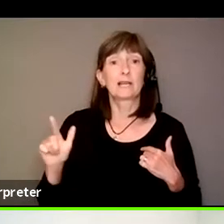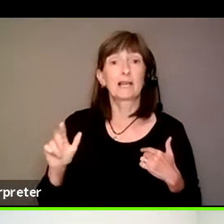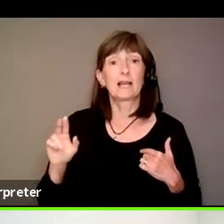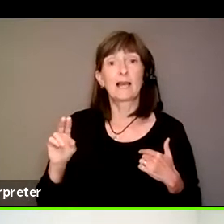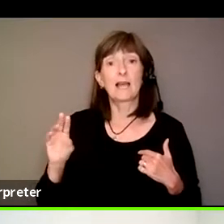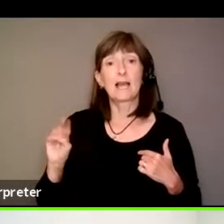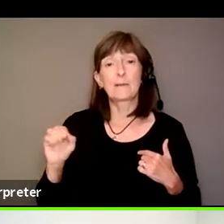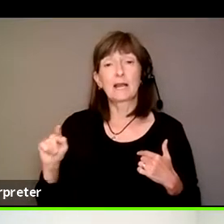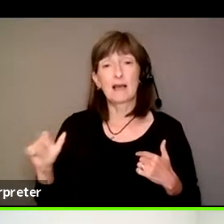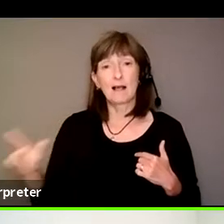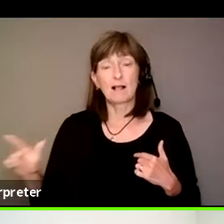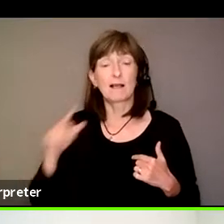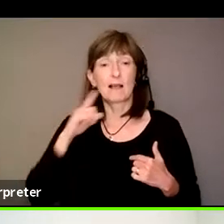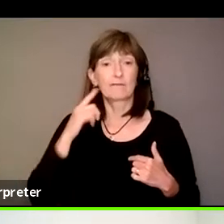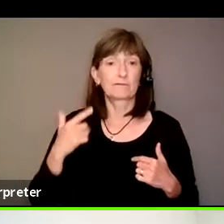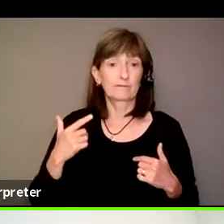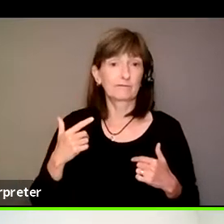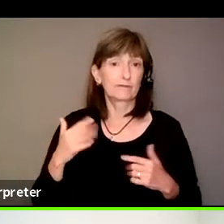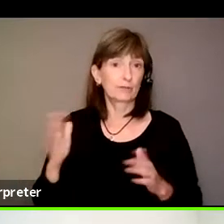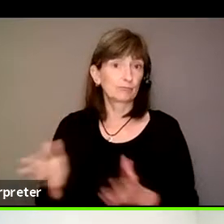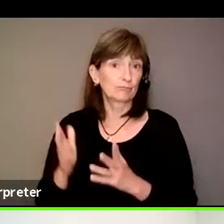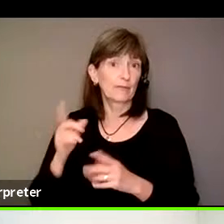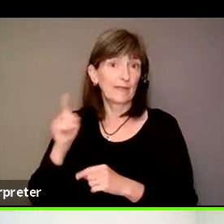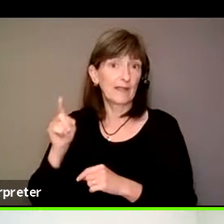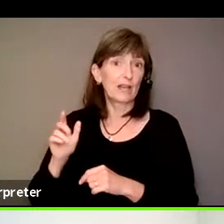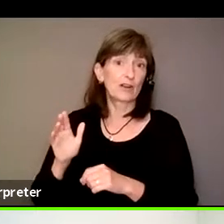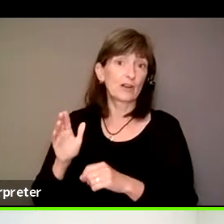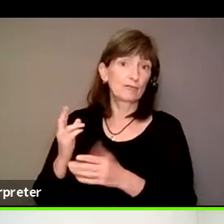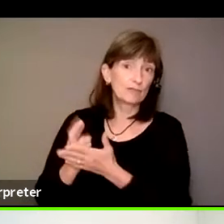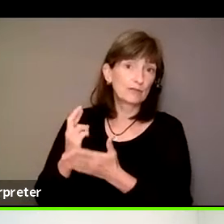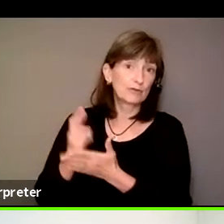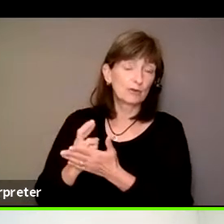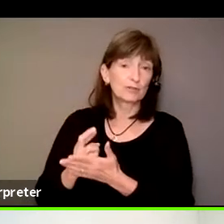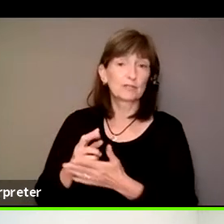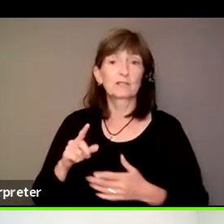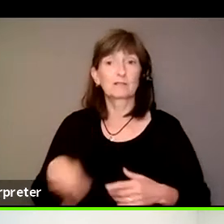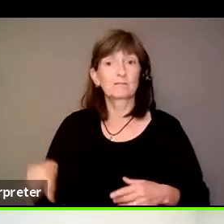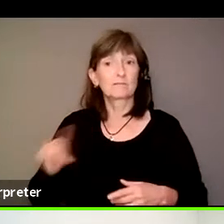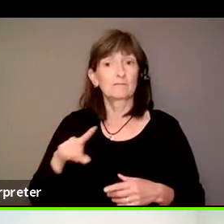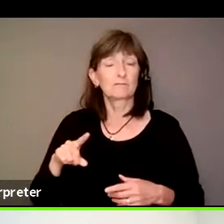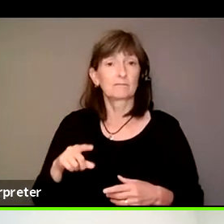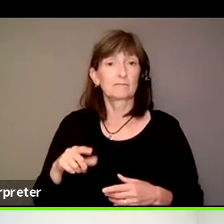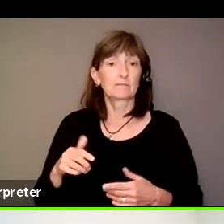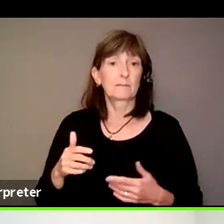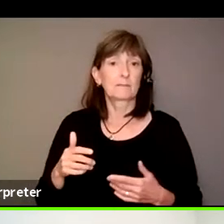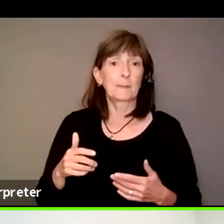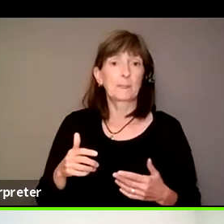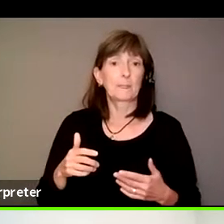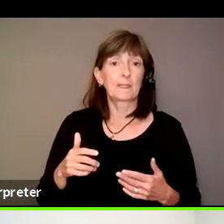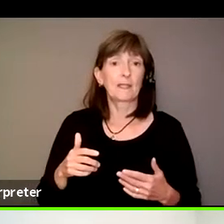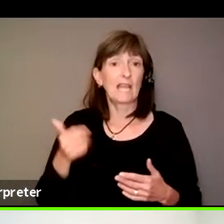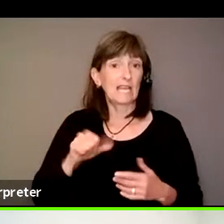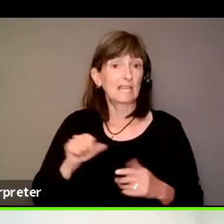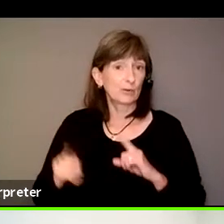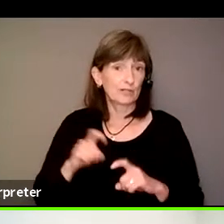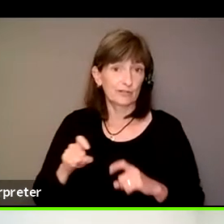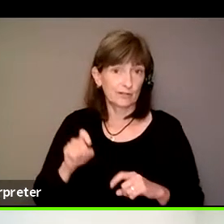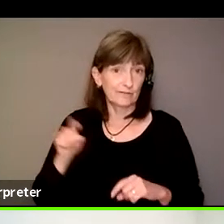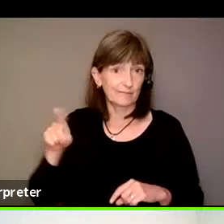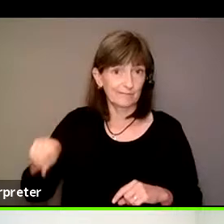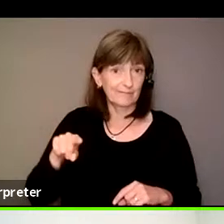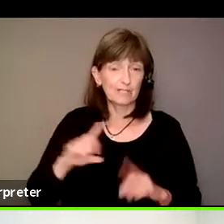resources around the upcoming election. So they have a bunch of stuff that you can get from them. If you have questions, reach out to them as